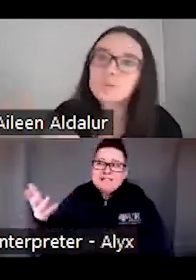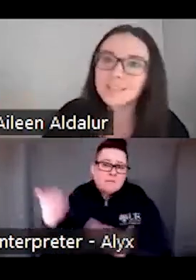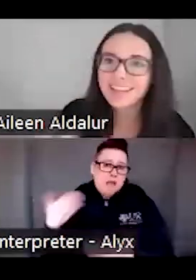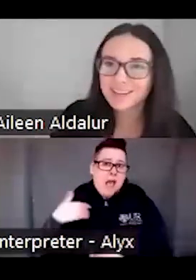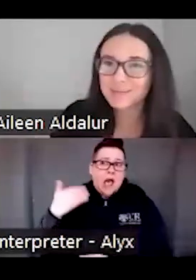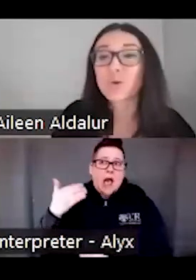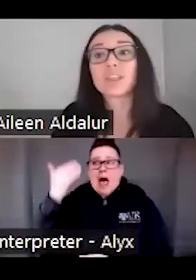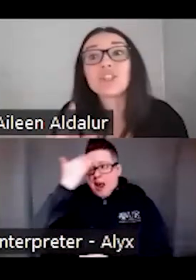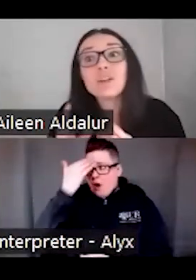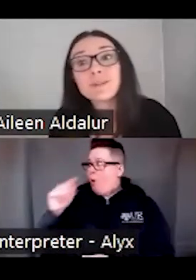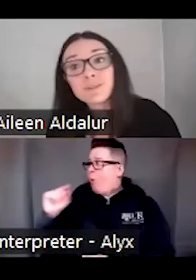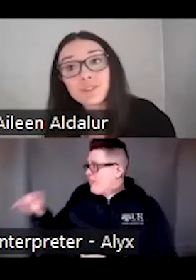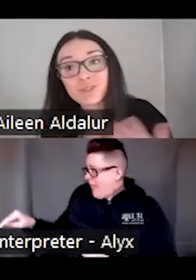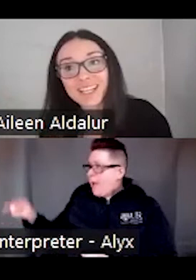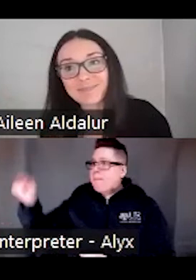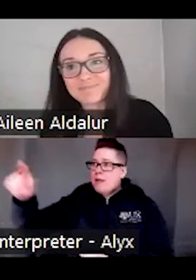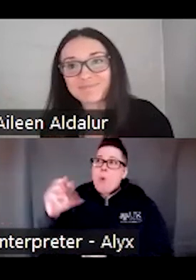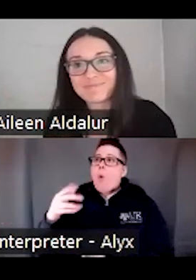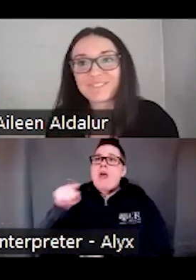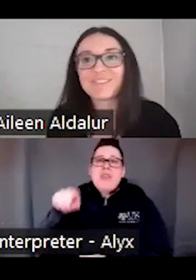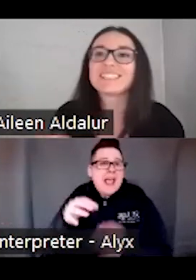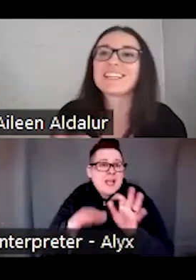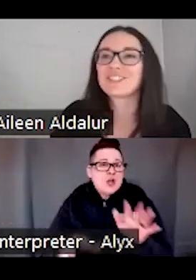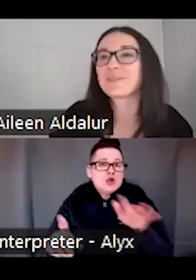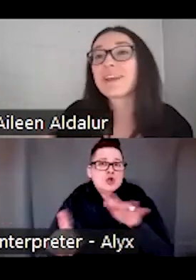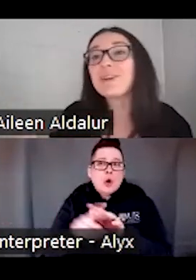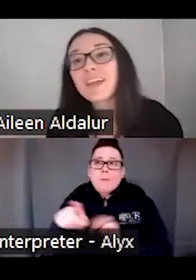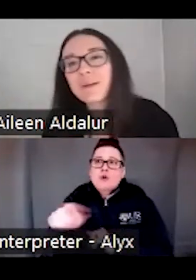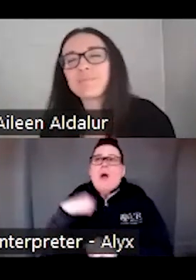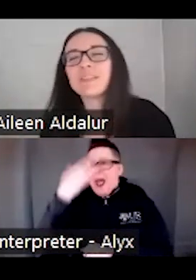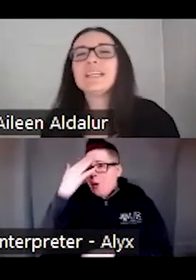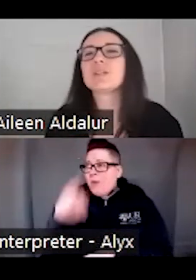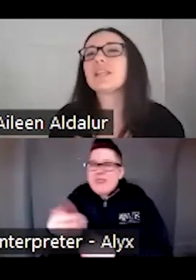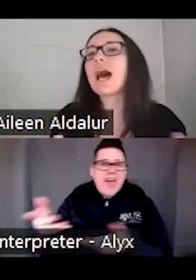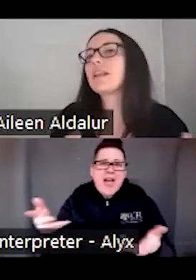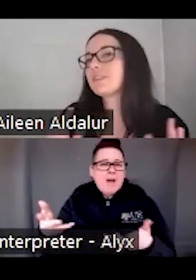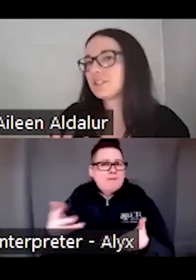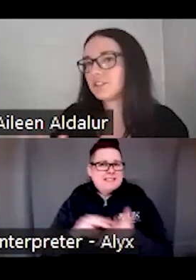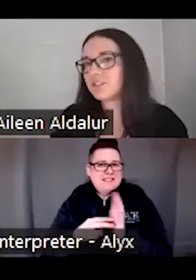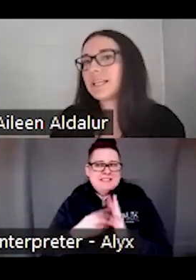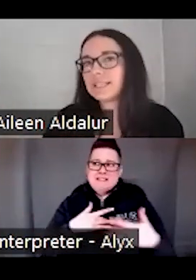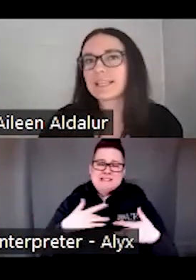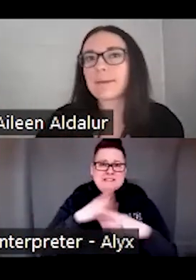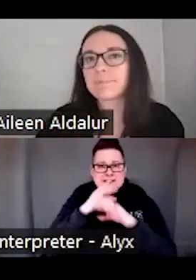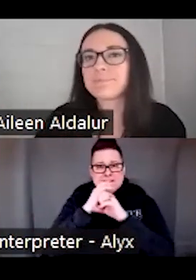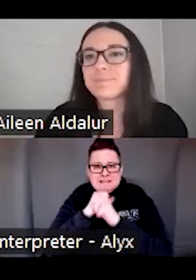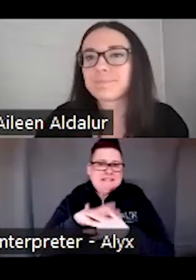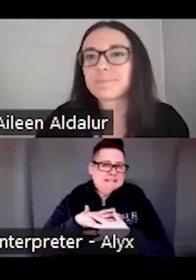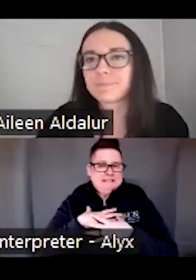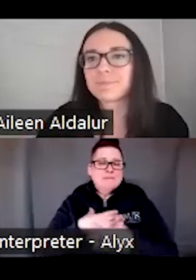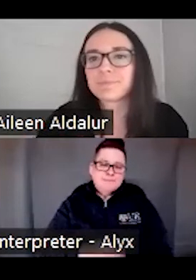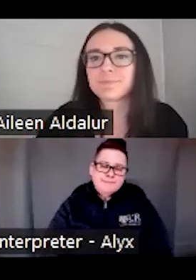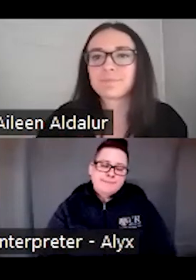someone who knows the therapist or the interpreter who shows up for the session. They might know them. There's a lot of concerns related to